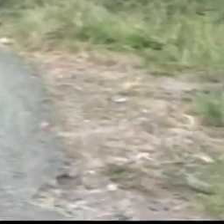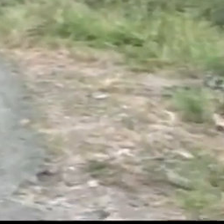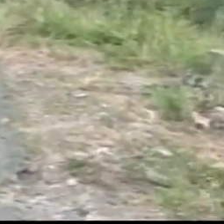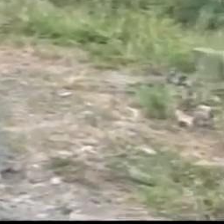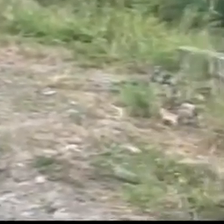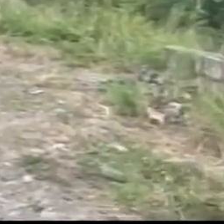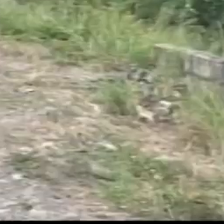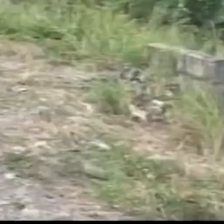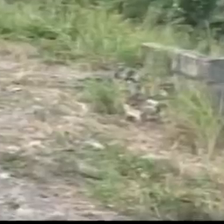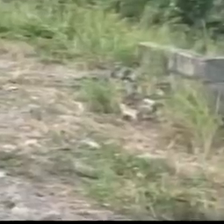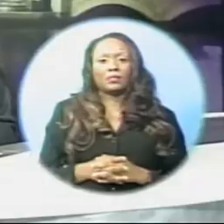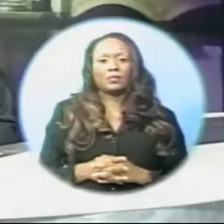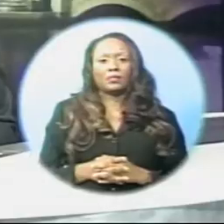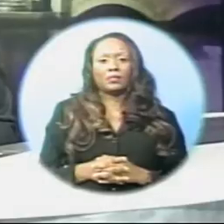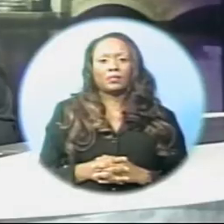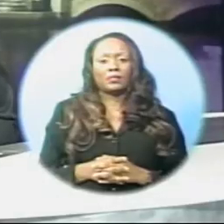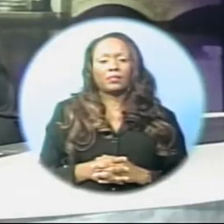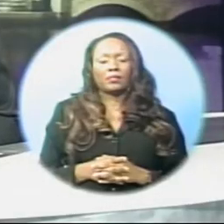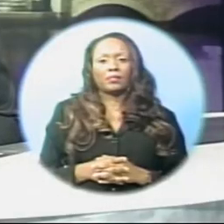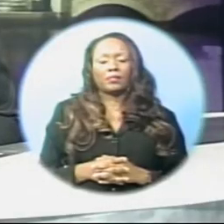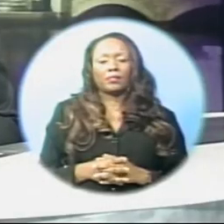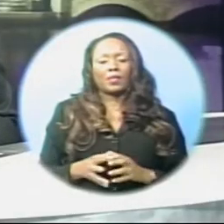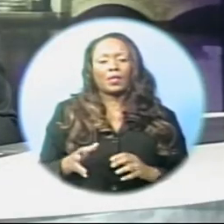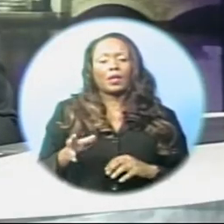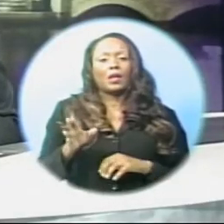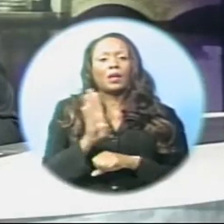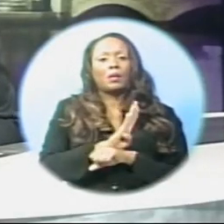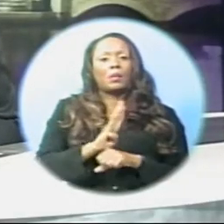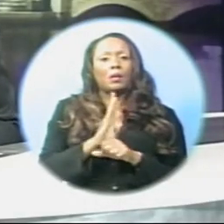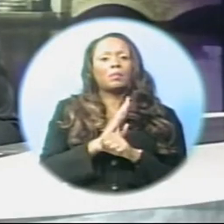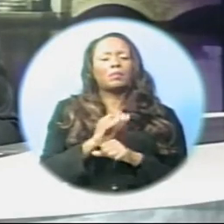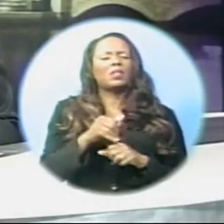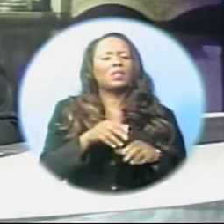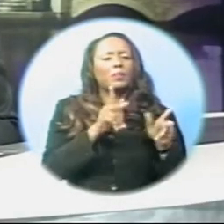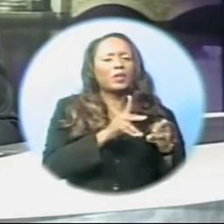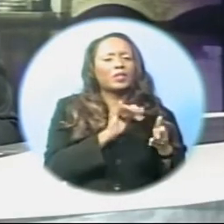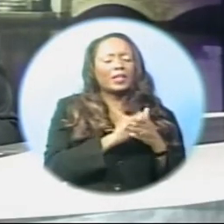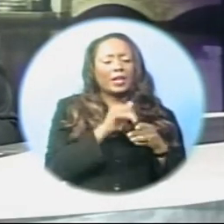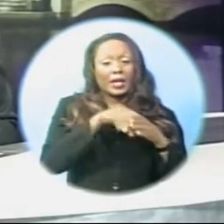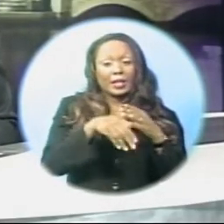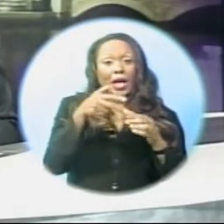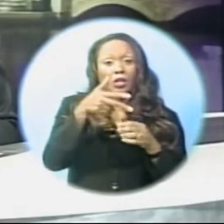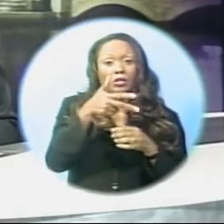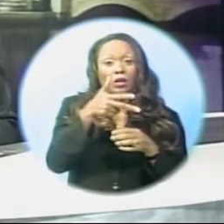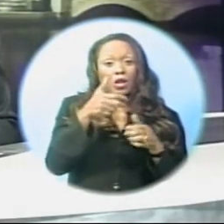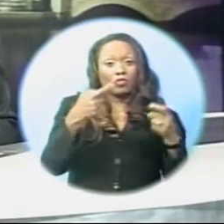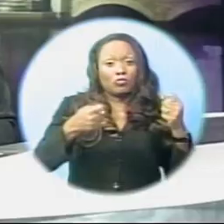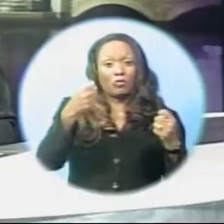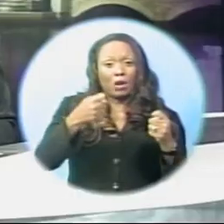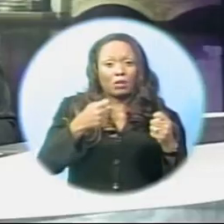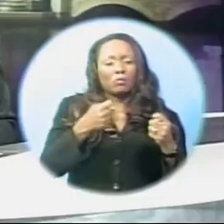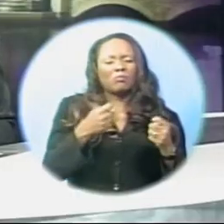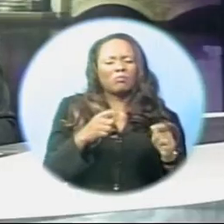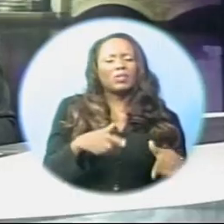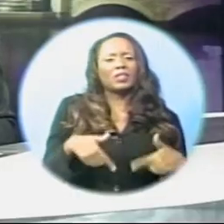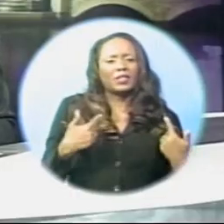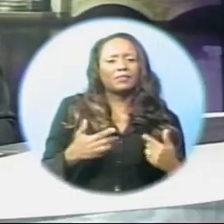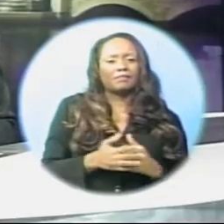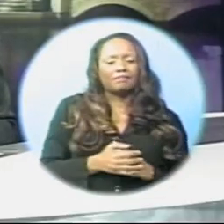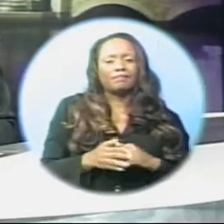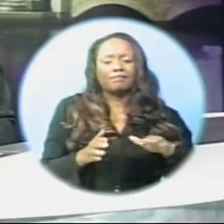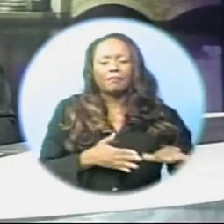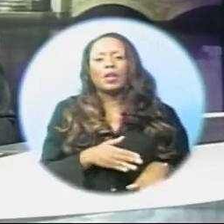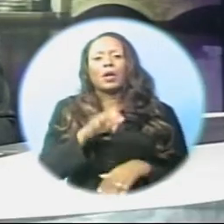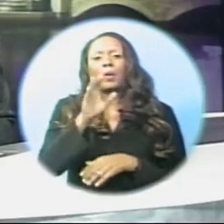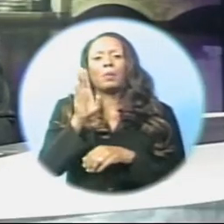for treatment. While the Barbados Light and Power Company is worried about the impact of vehicular accidents on electricity